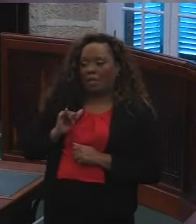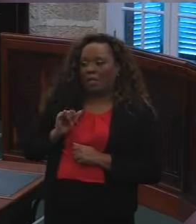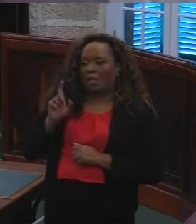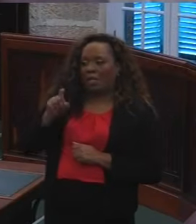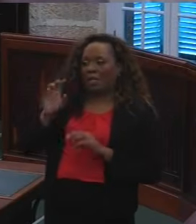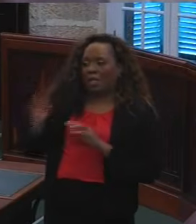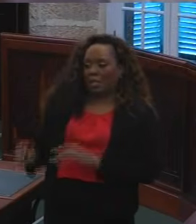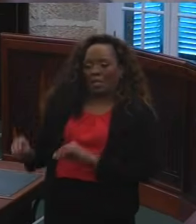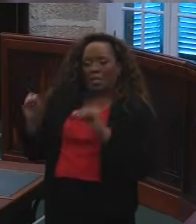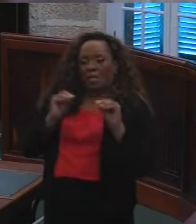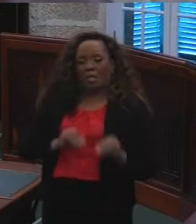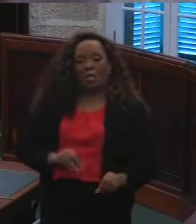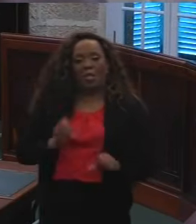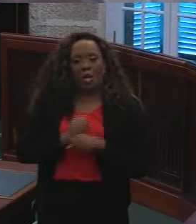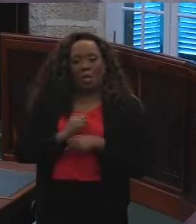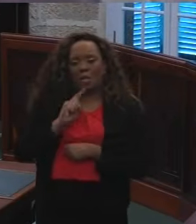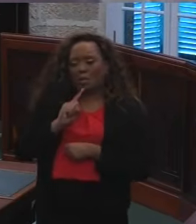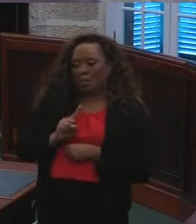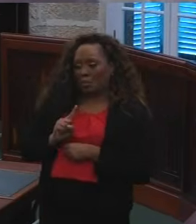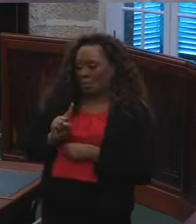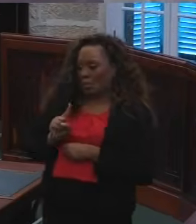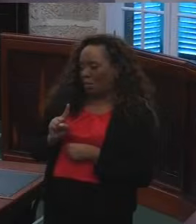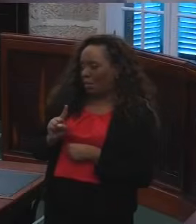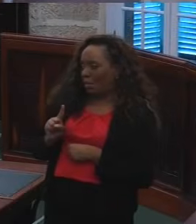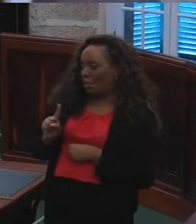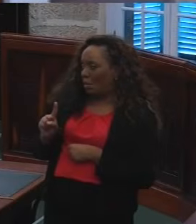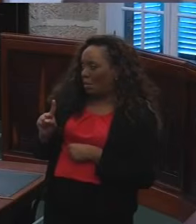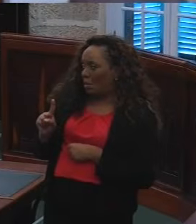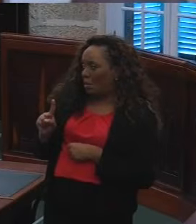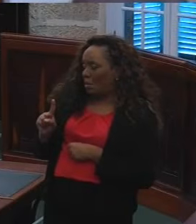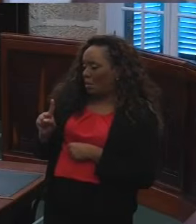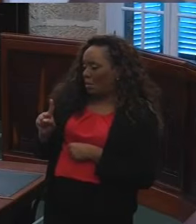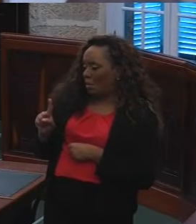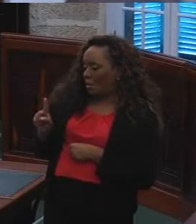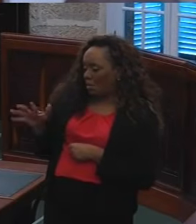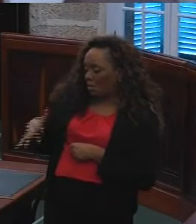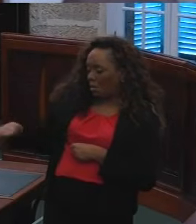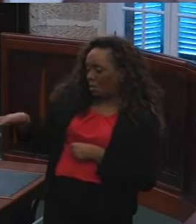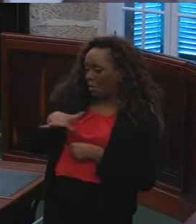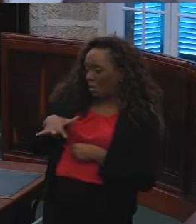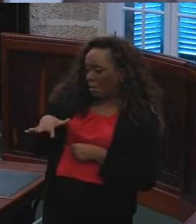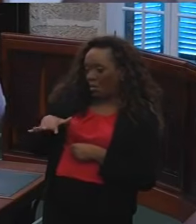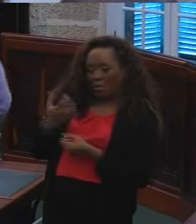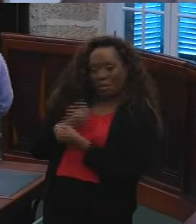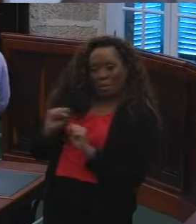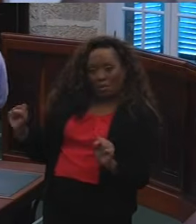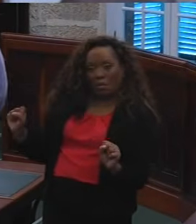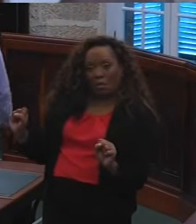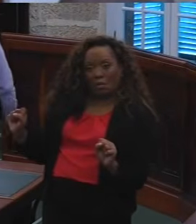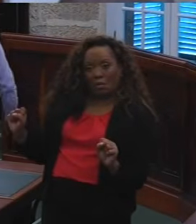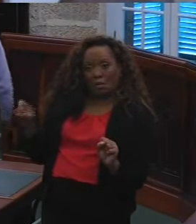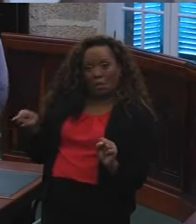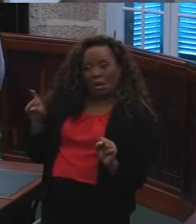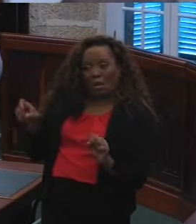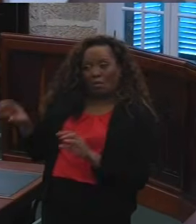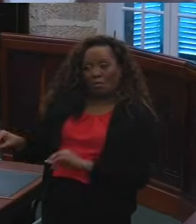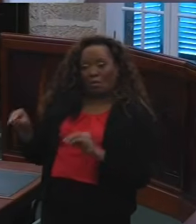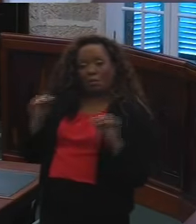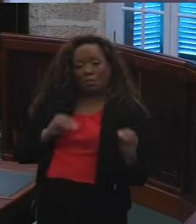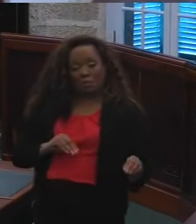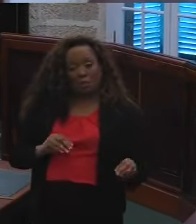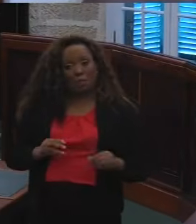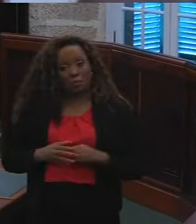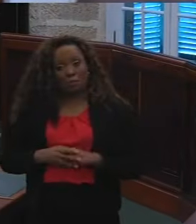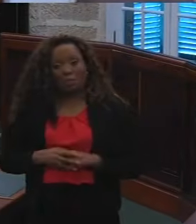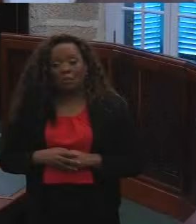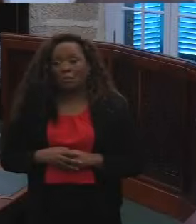to secure the safety and the well-being, the welfare of that older person. We